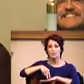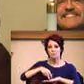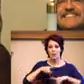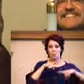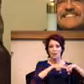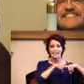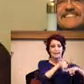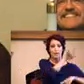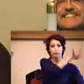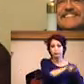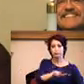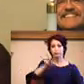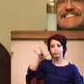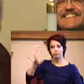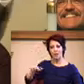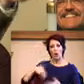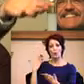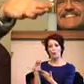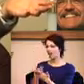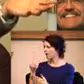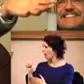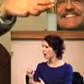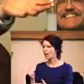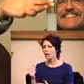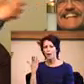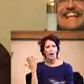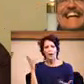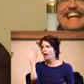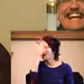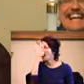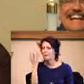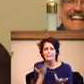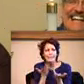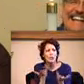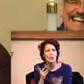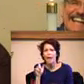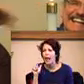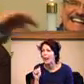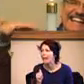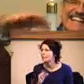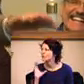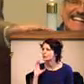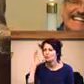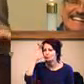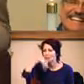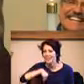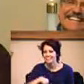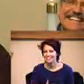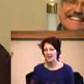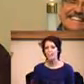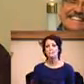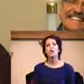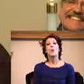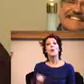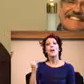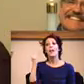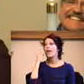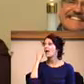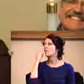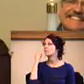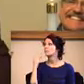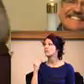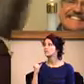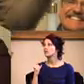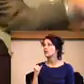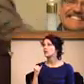and landing in Los Angeles and wondering what on Earth am I doing here I know there are many of you who are still in the church this morning Reverend onetta Brooks